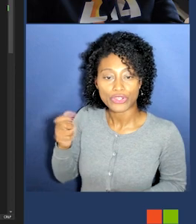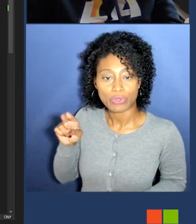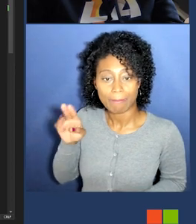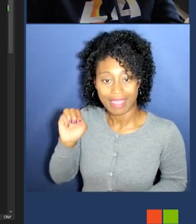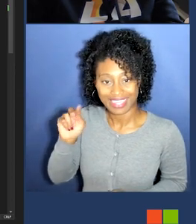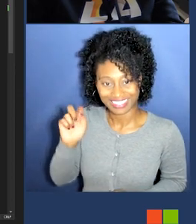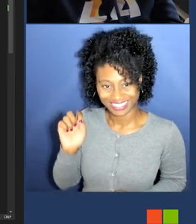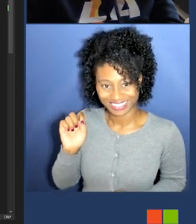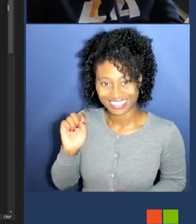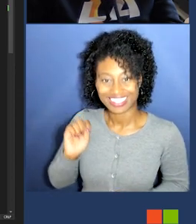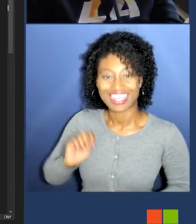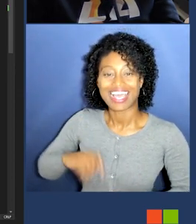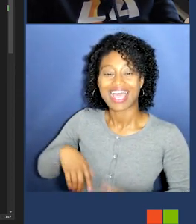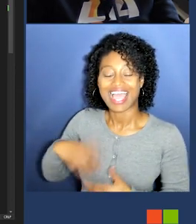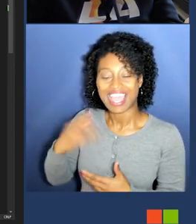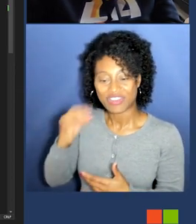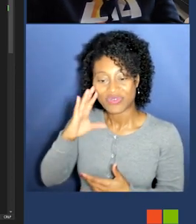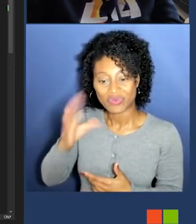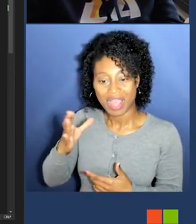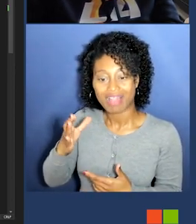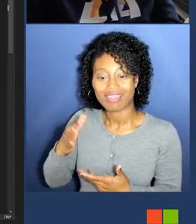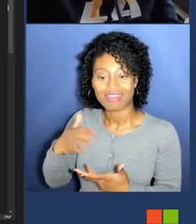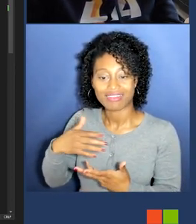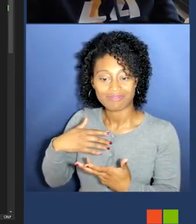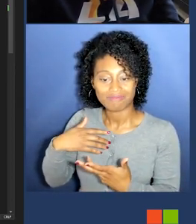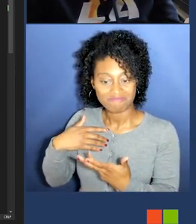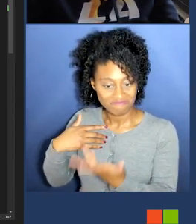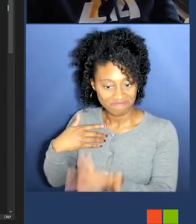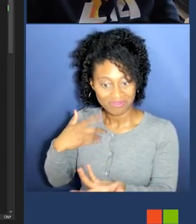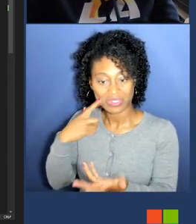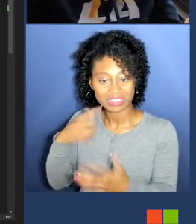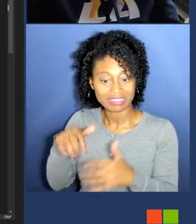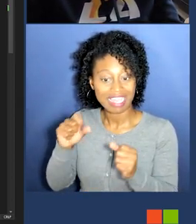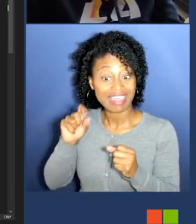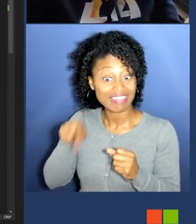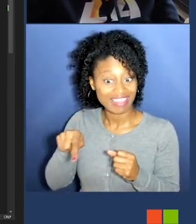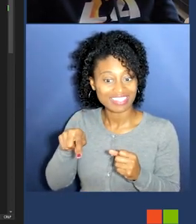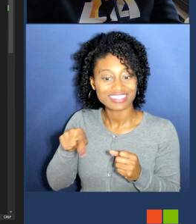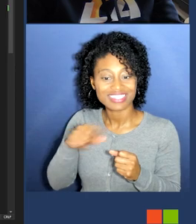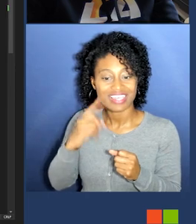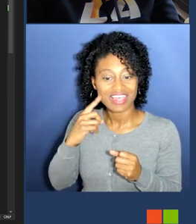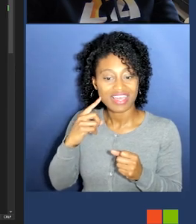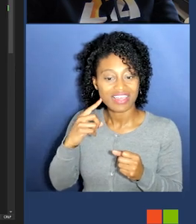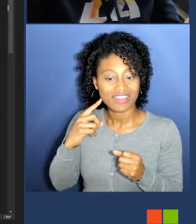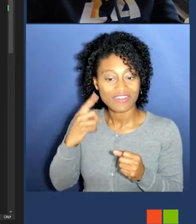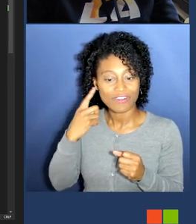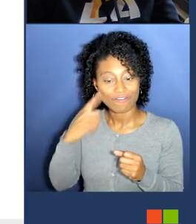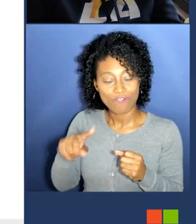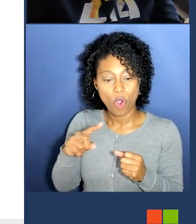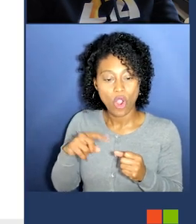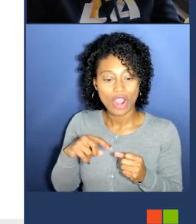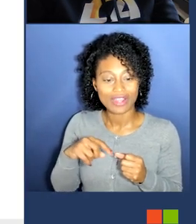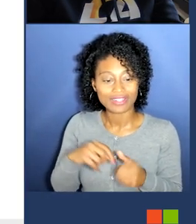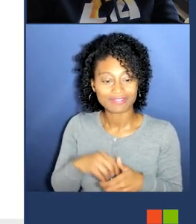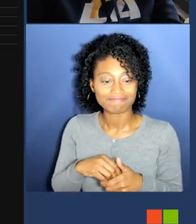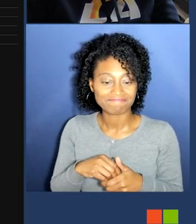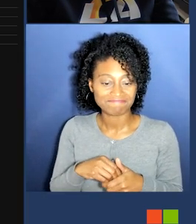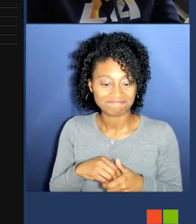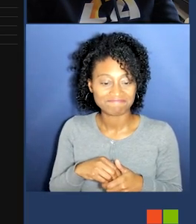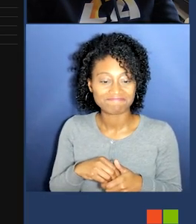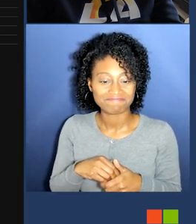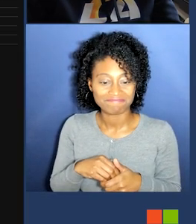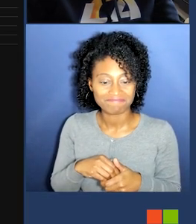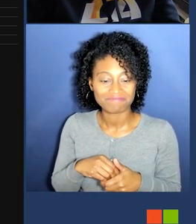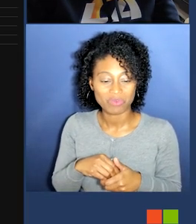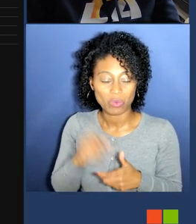will end up in my queue item. So we can take this, this is pure JSON, as you saw in here,